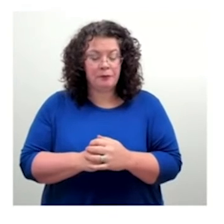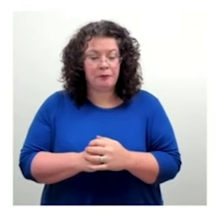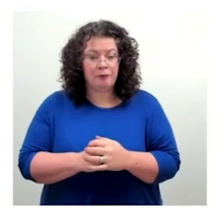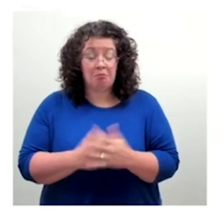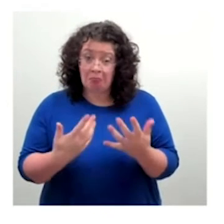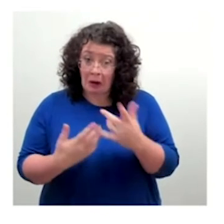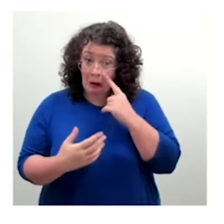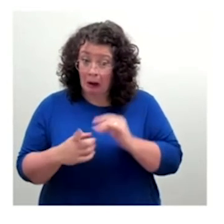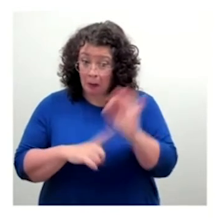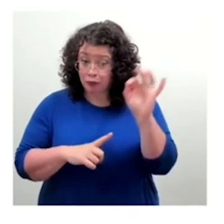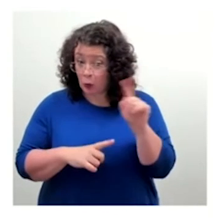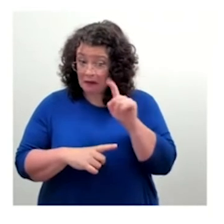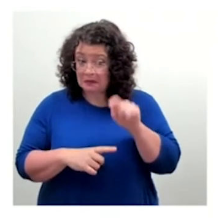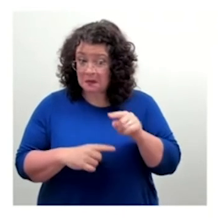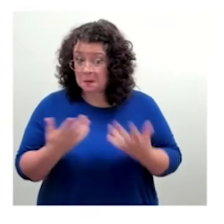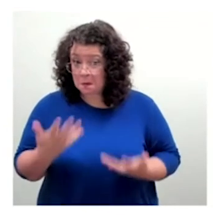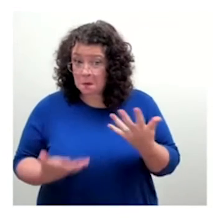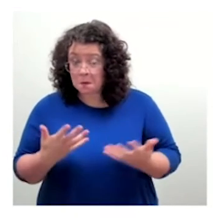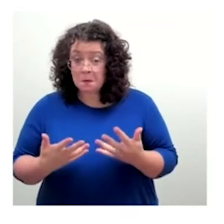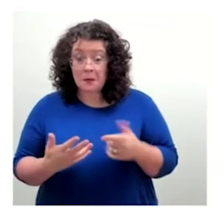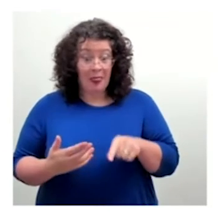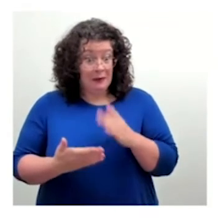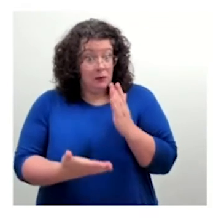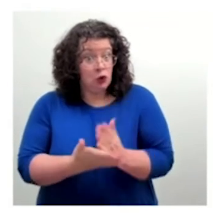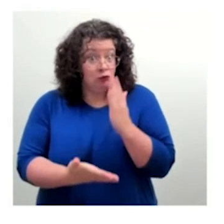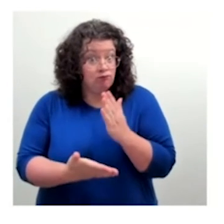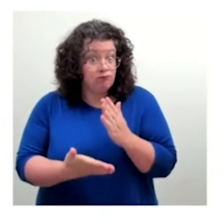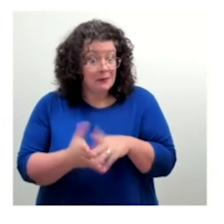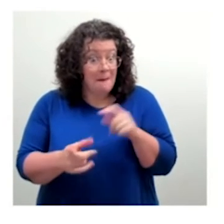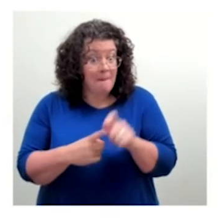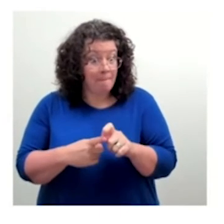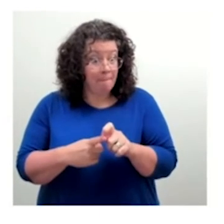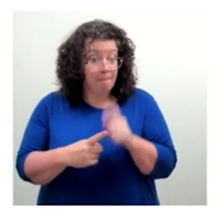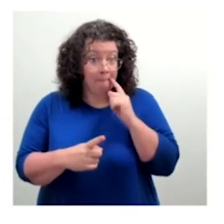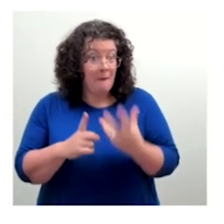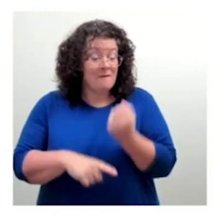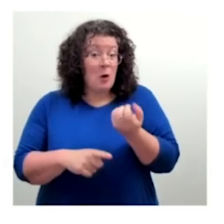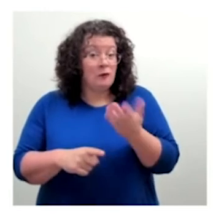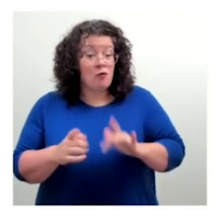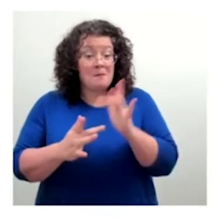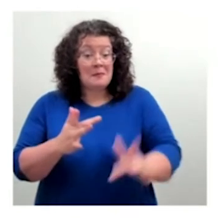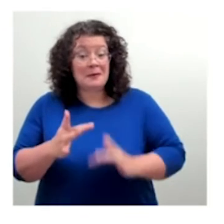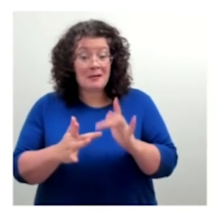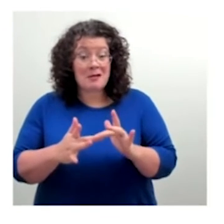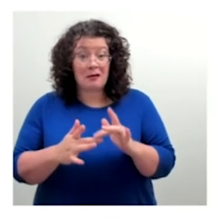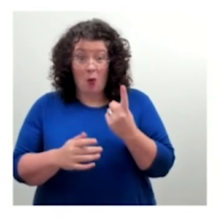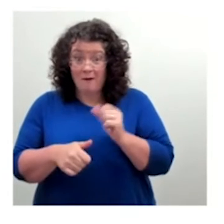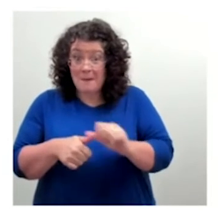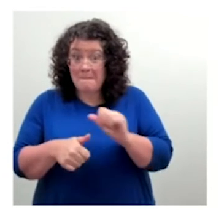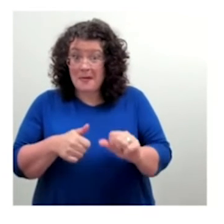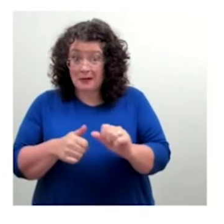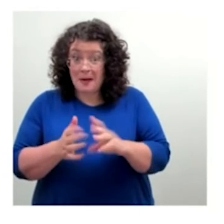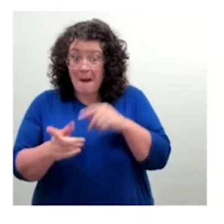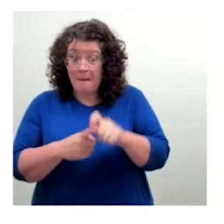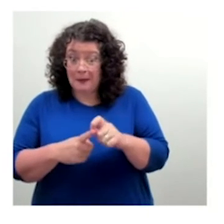off the internet. It's one of the better ones, if I'm honest. But then even taking one of the best practice ones, I then had a bit of a play with it myself. Can